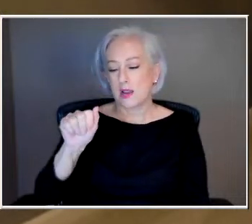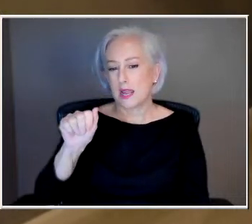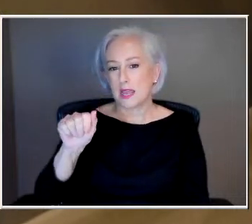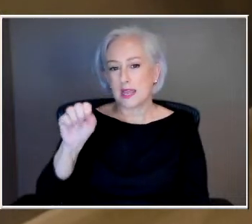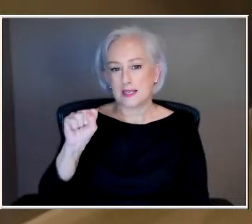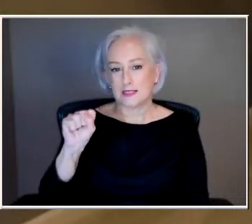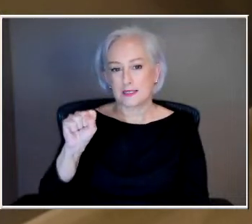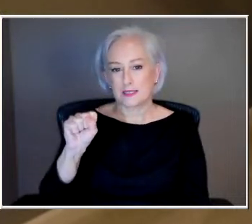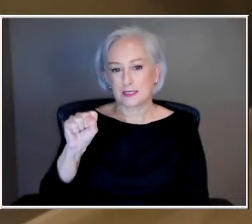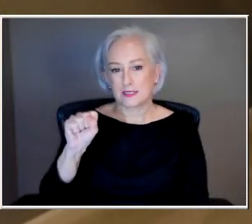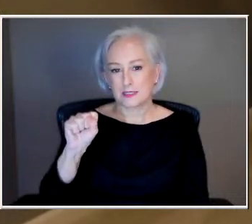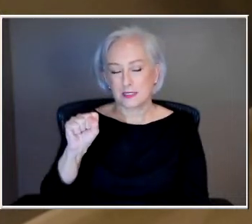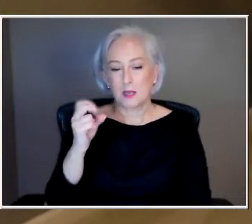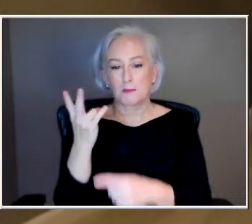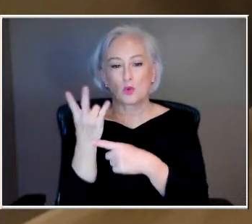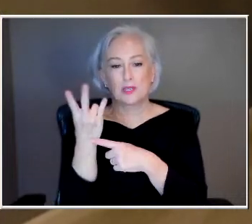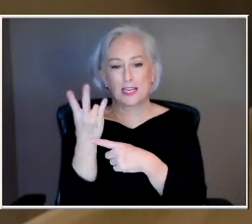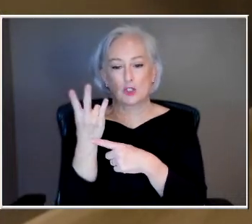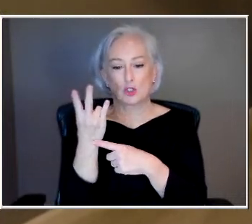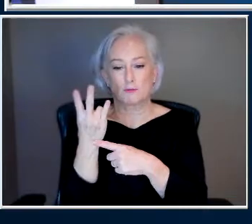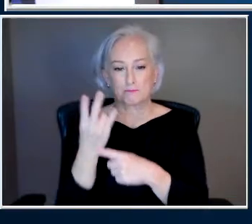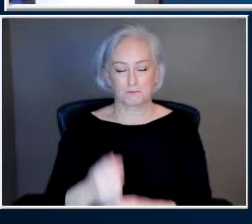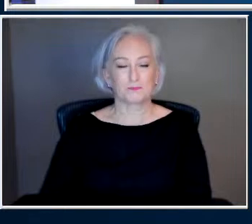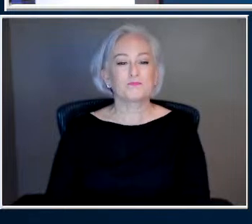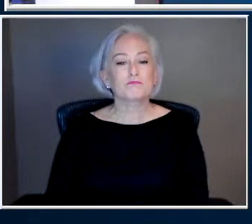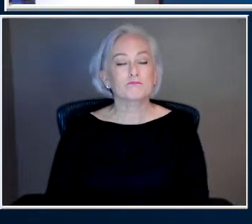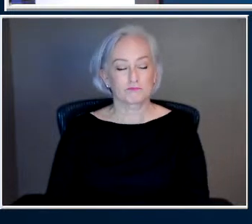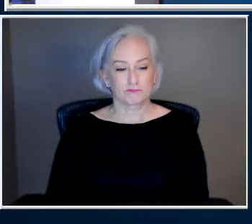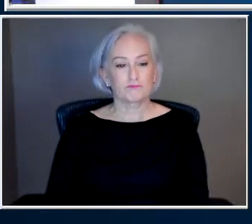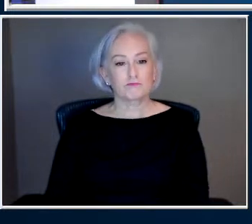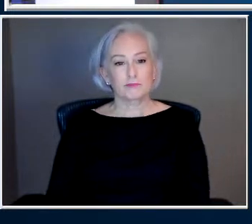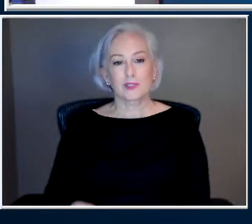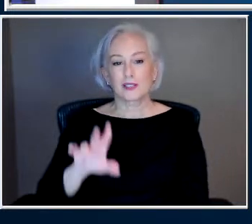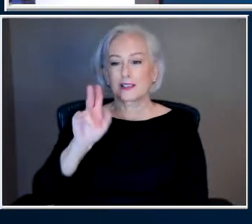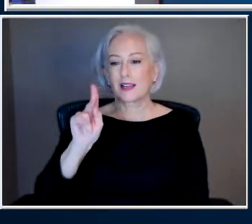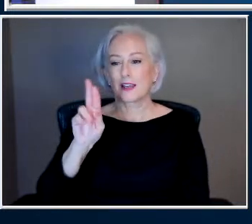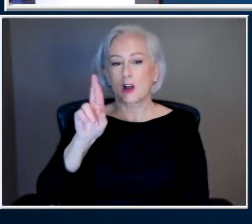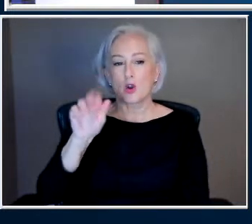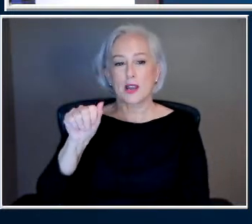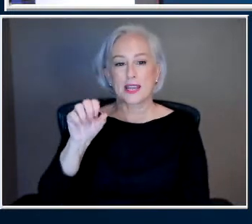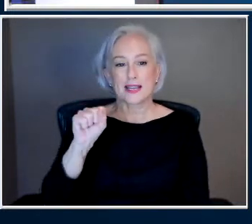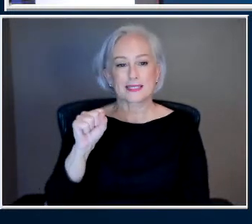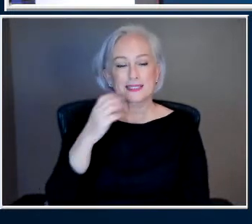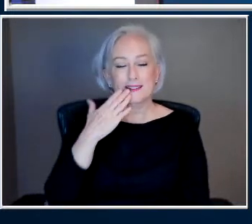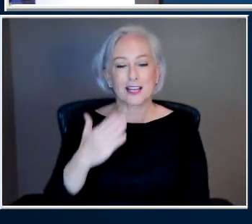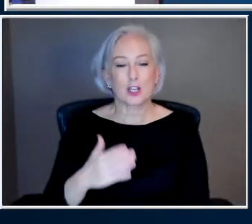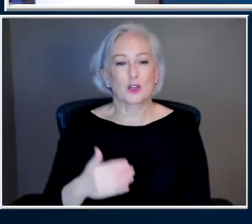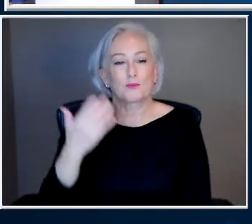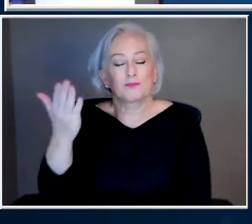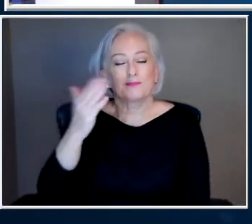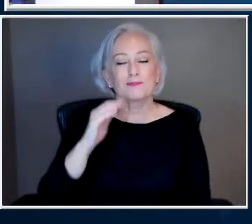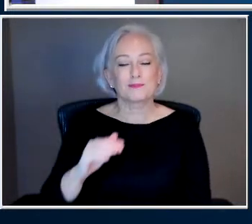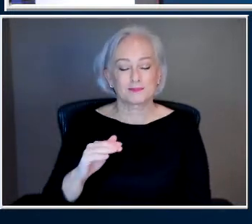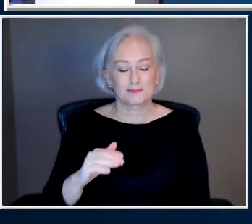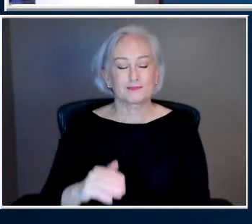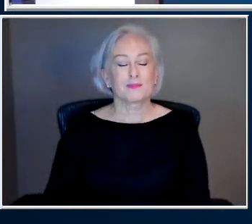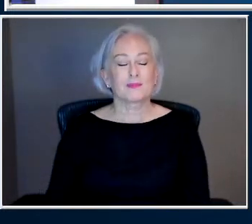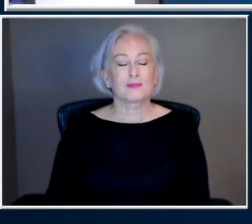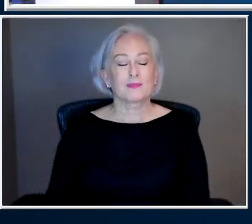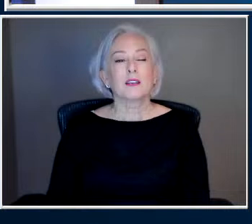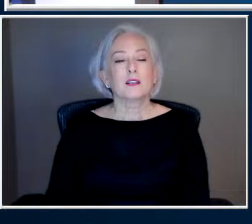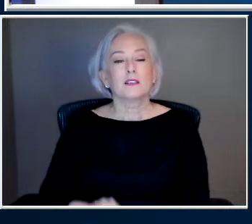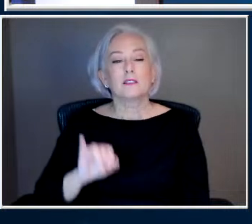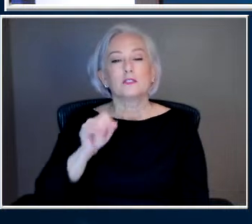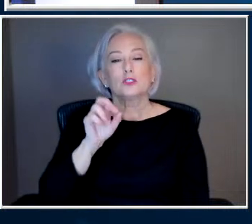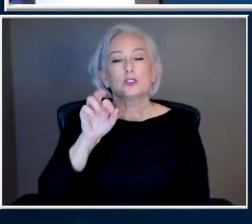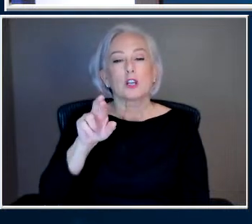KRAS mutation. Okay. KRAS. There you go, Jean. Jennifer wrote in. Jennifer wants to know, is there anything, Chris,